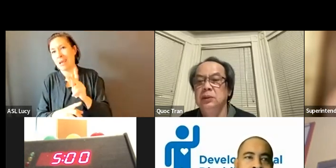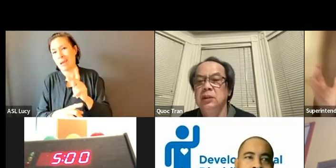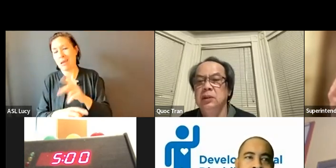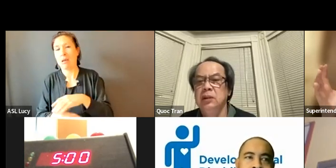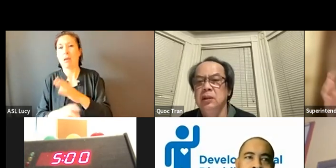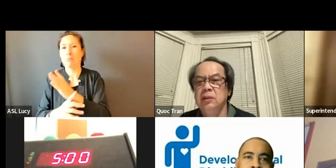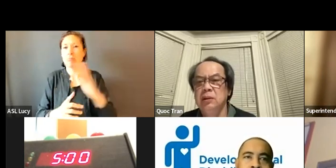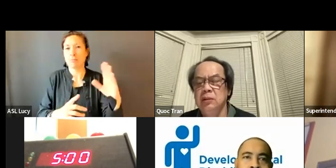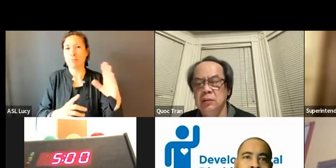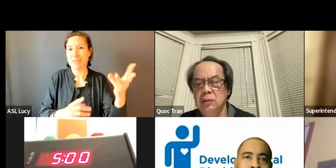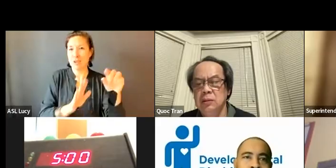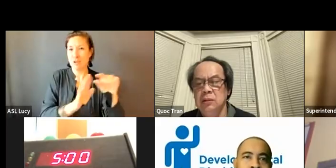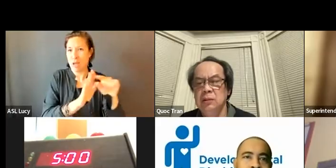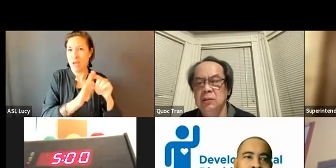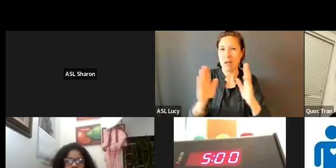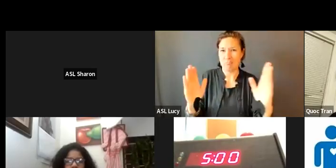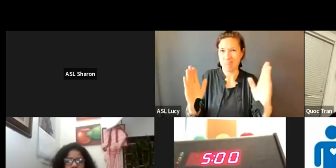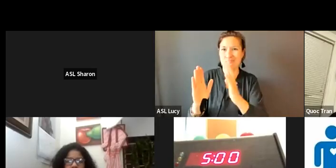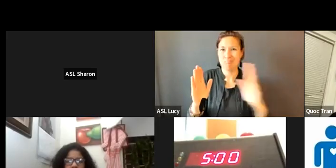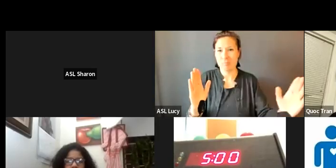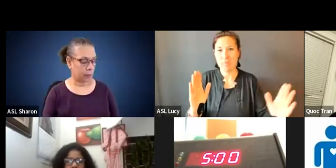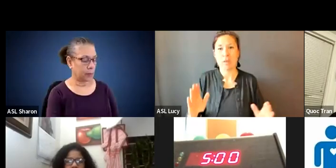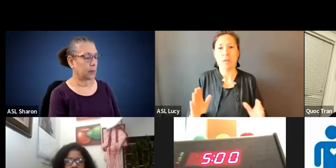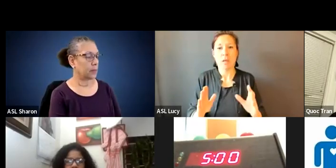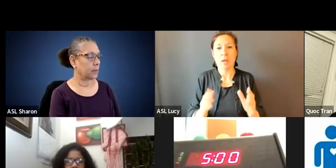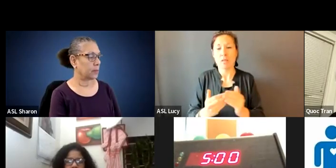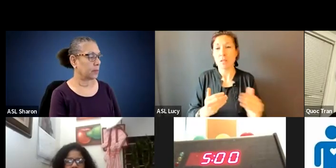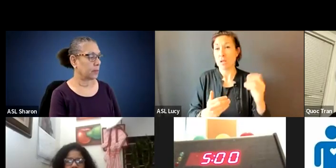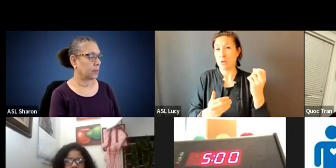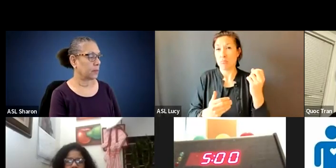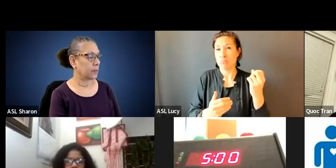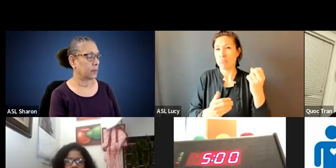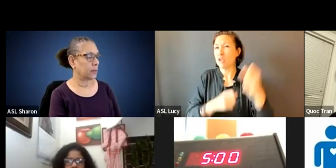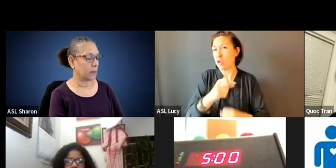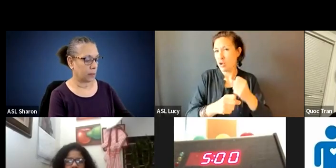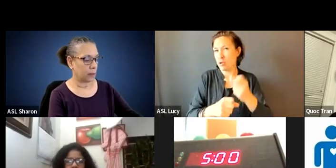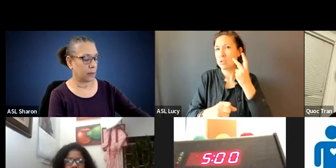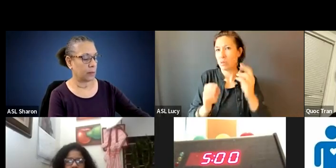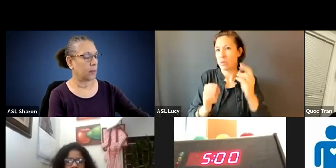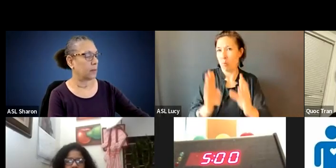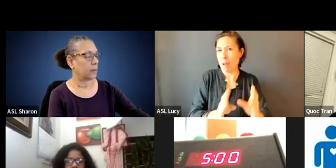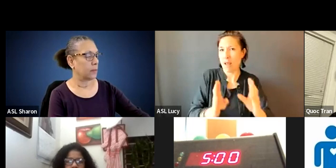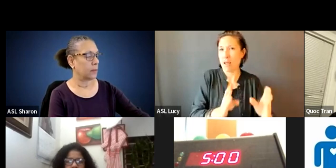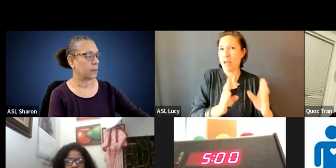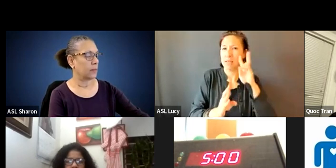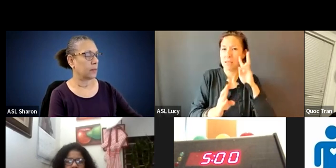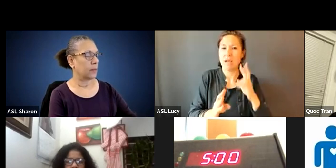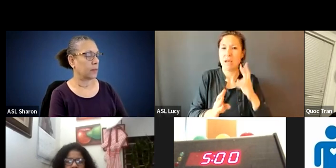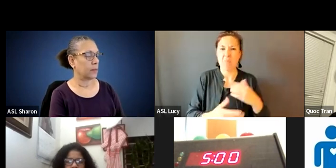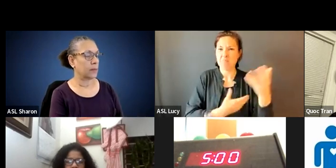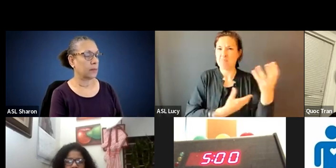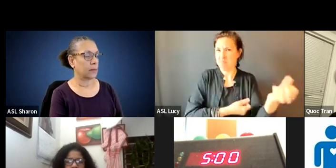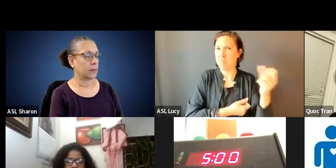there's lots of information that's going to be coming in over the next 12 months and I do feel confident that Dell and her team along with the